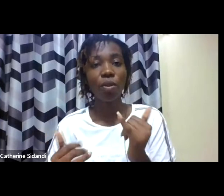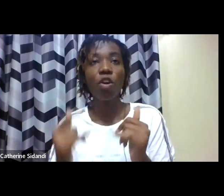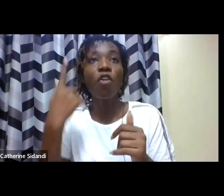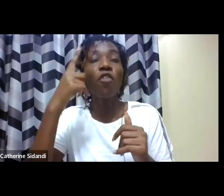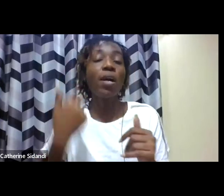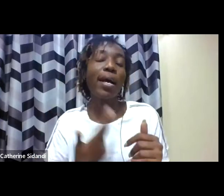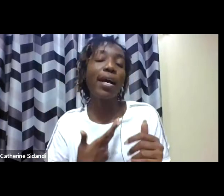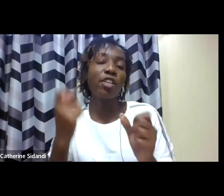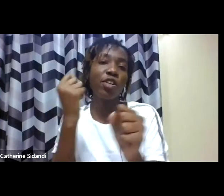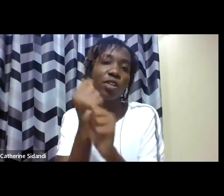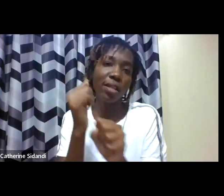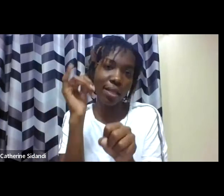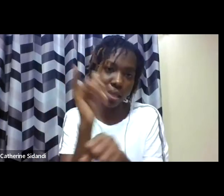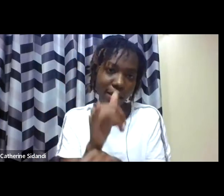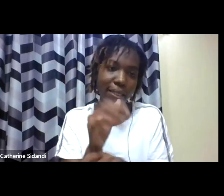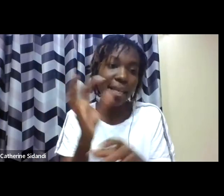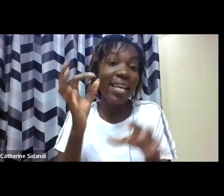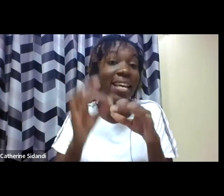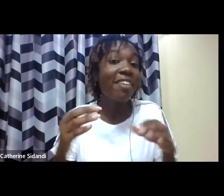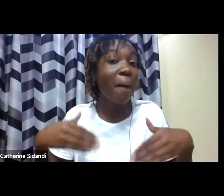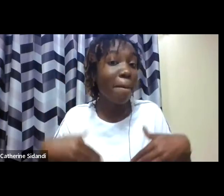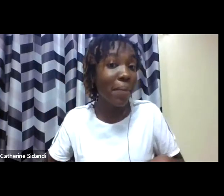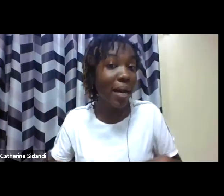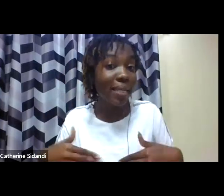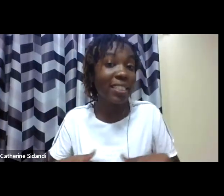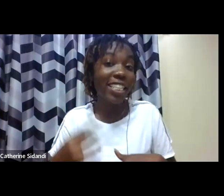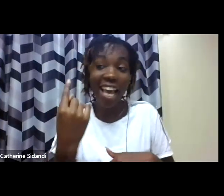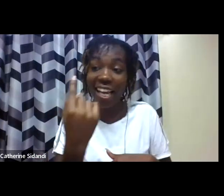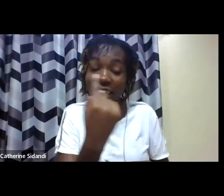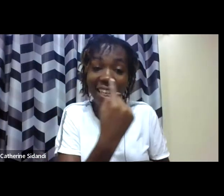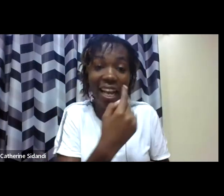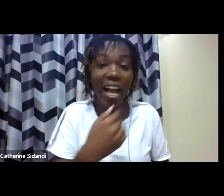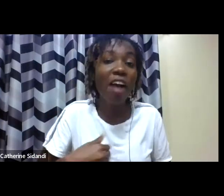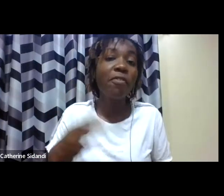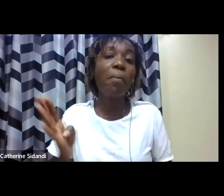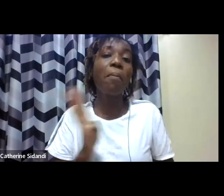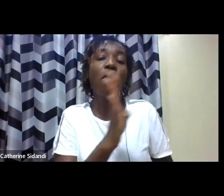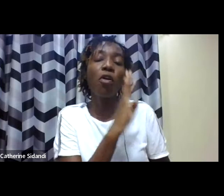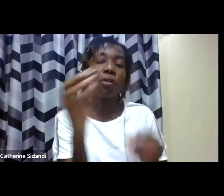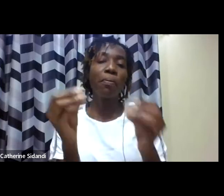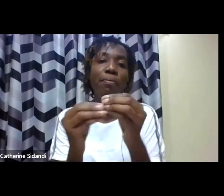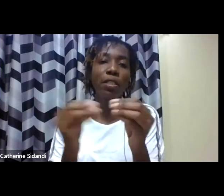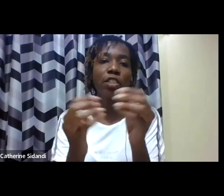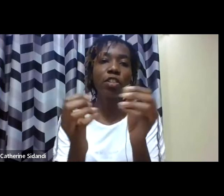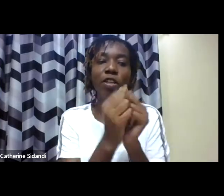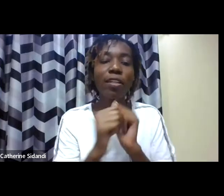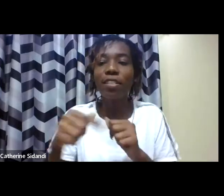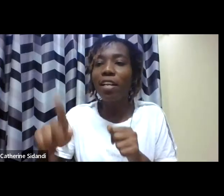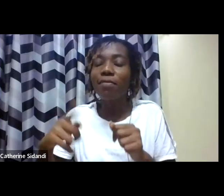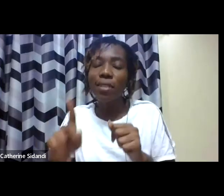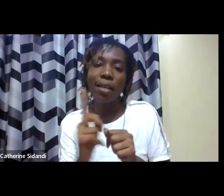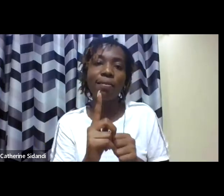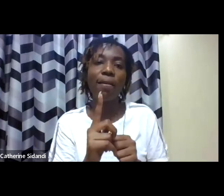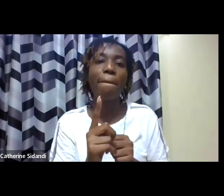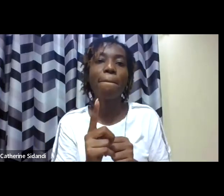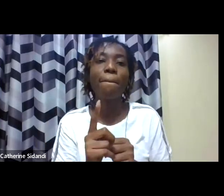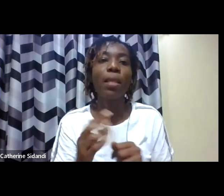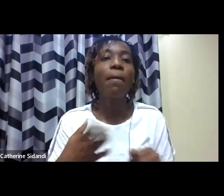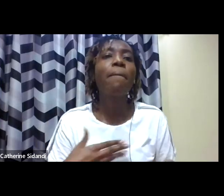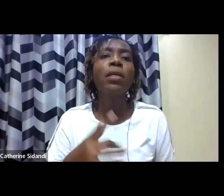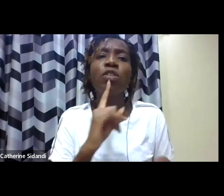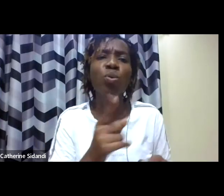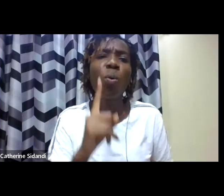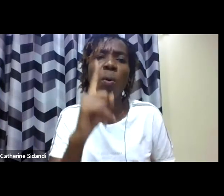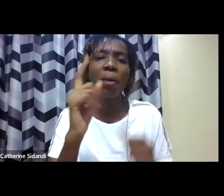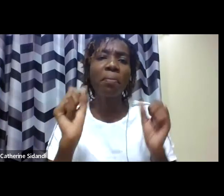that, if these monkeys, each one of them had a board meeting with themselves, I'm sure one would have gone up